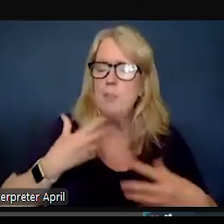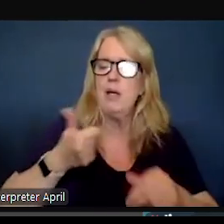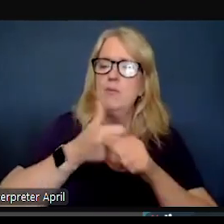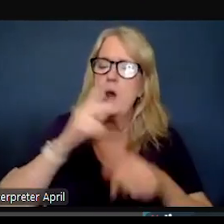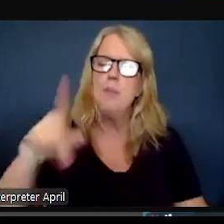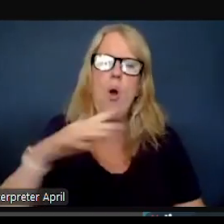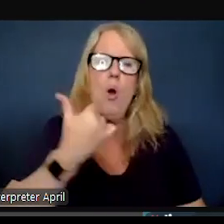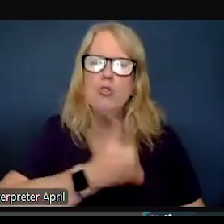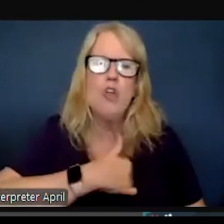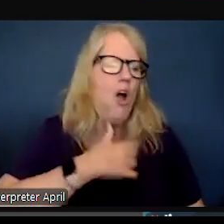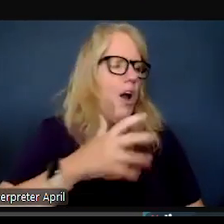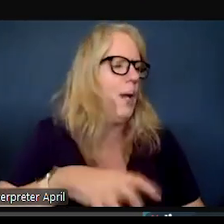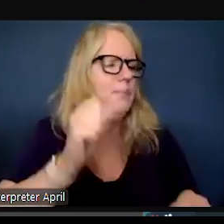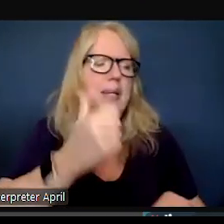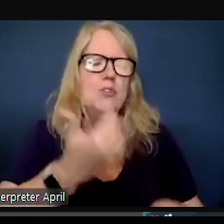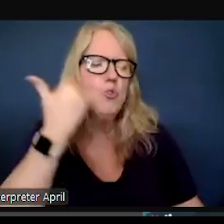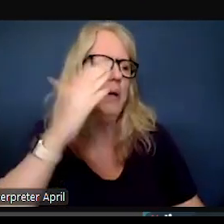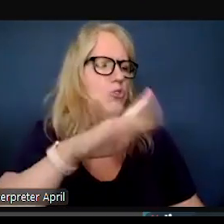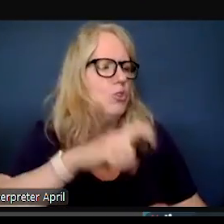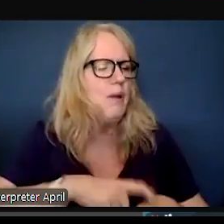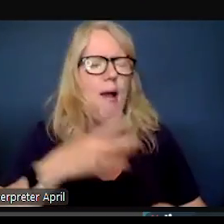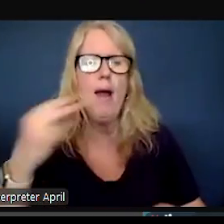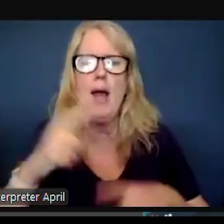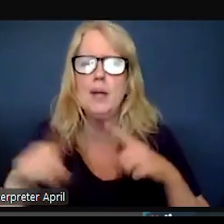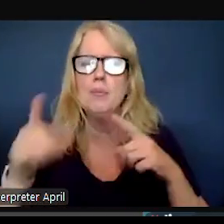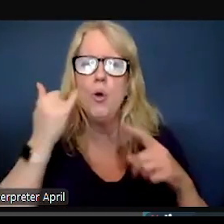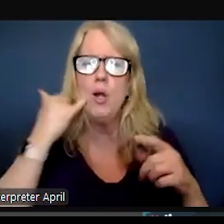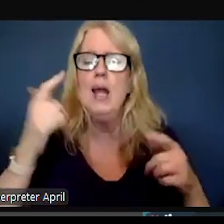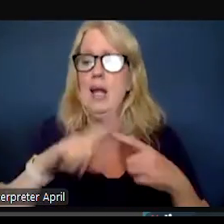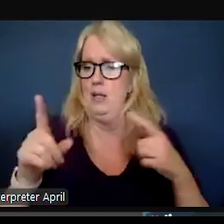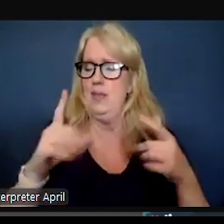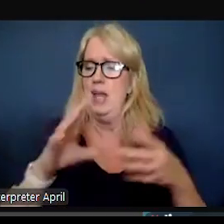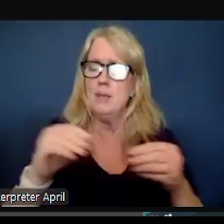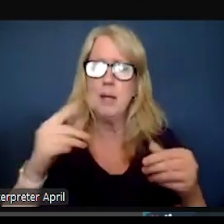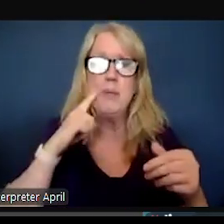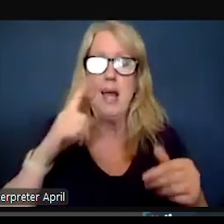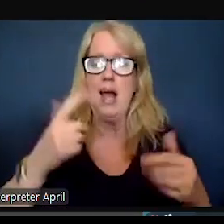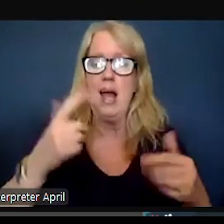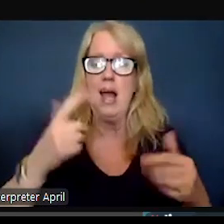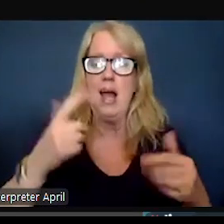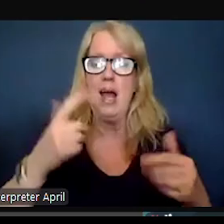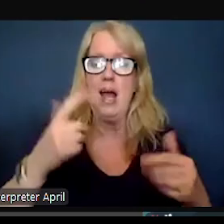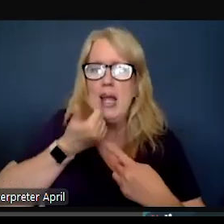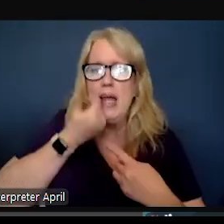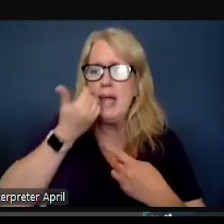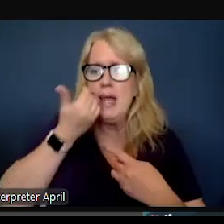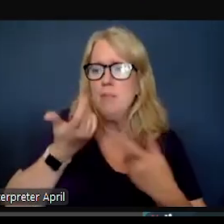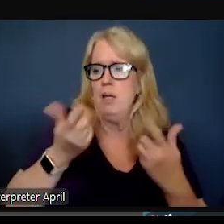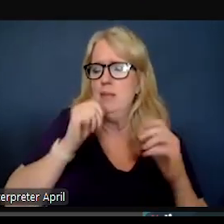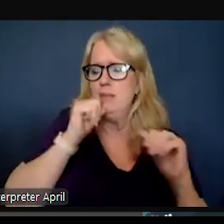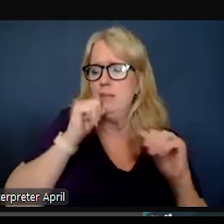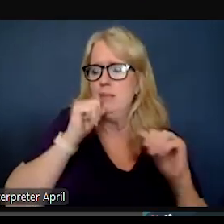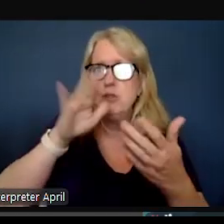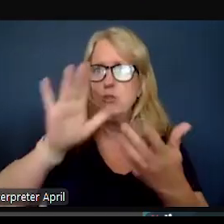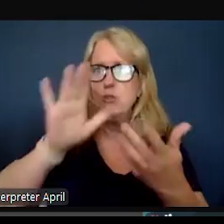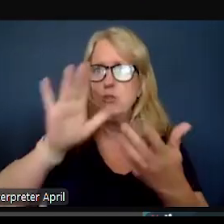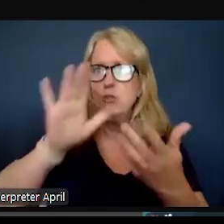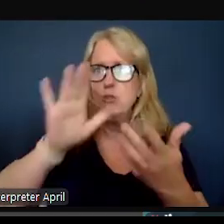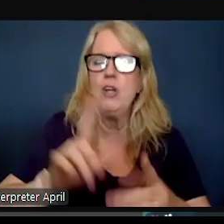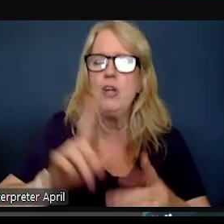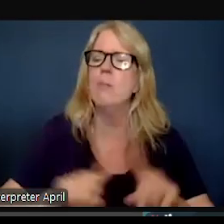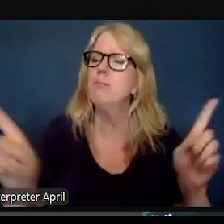calls, like, sorry, I'm taking so much of your time, or tengo vergüenza, or meaning I have shame for having to reach out